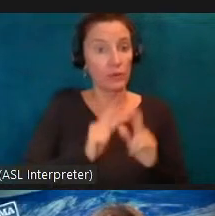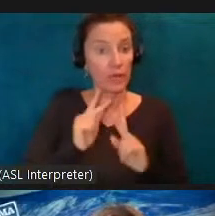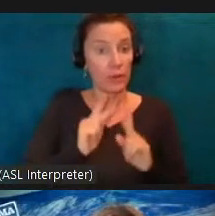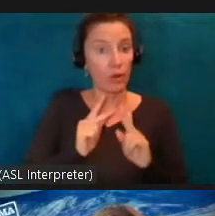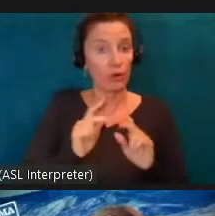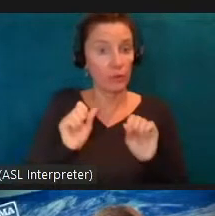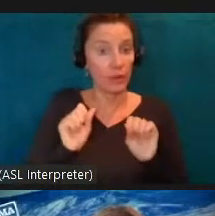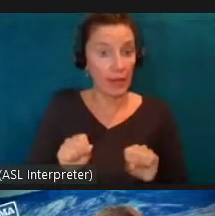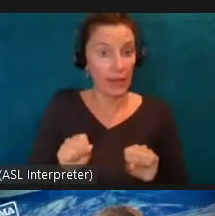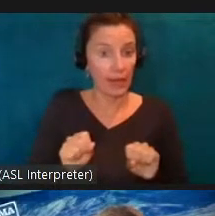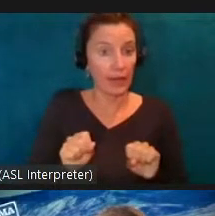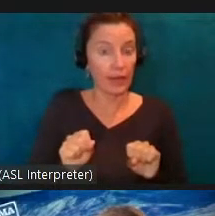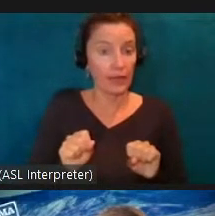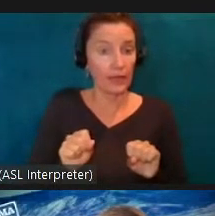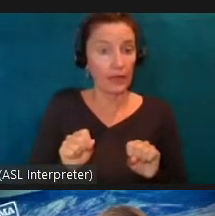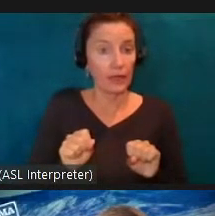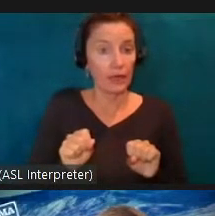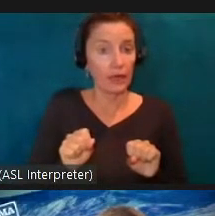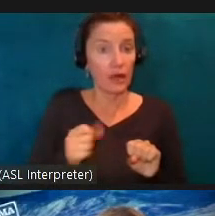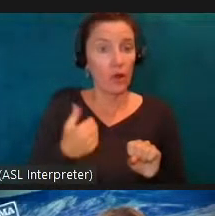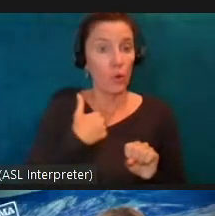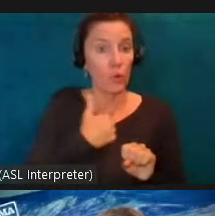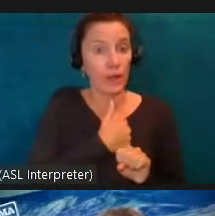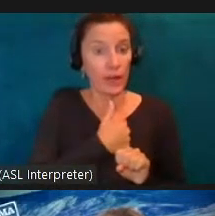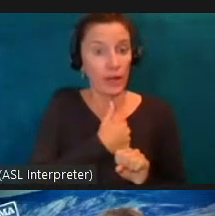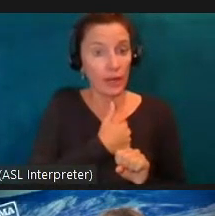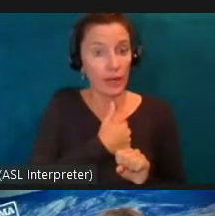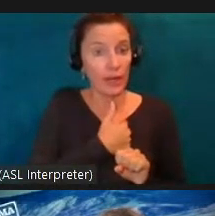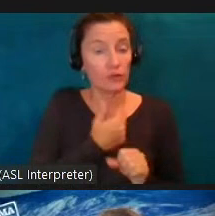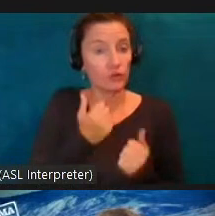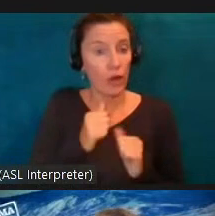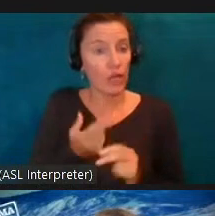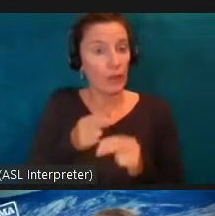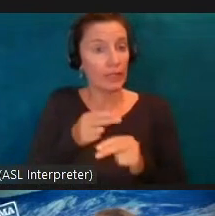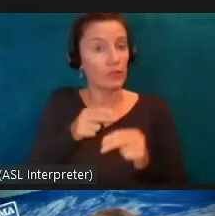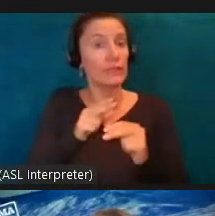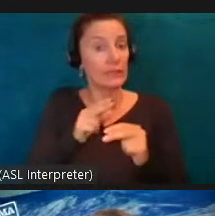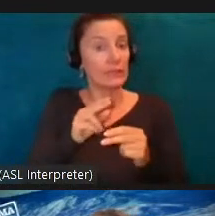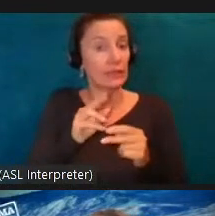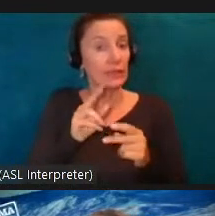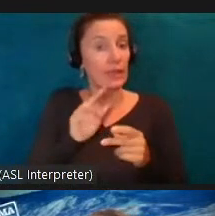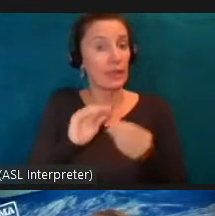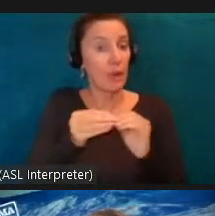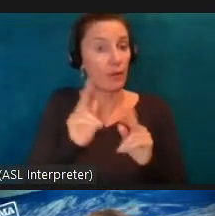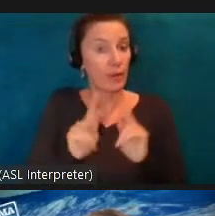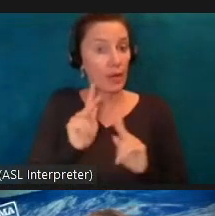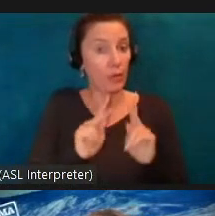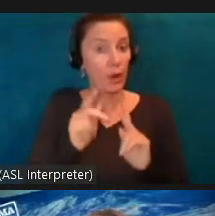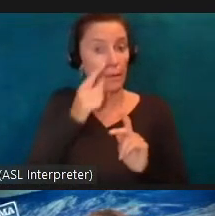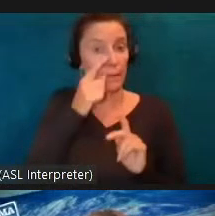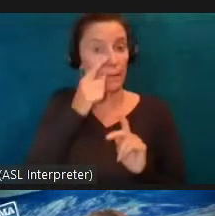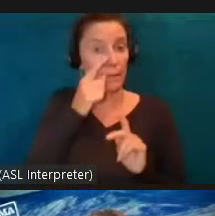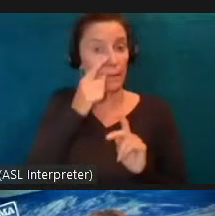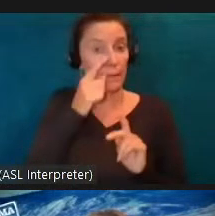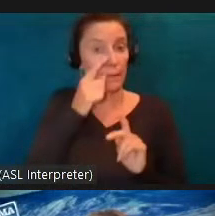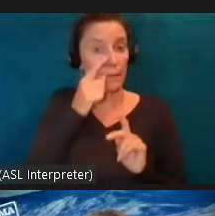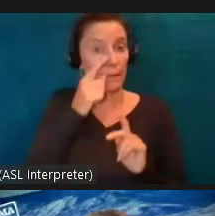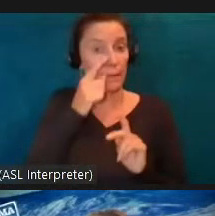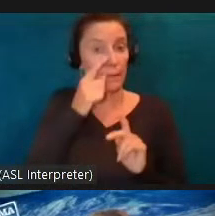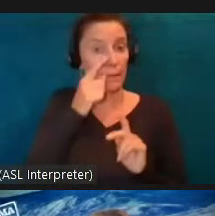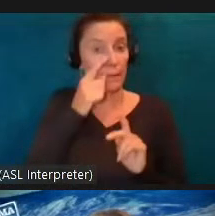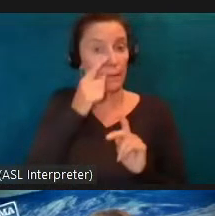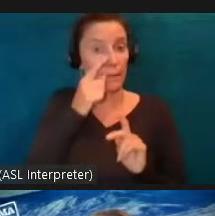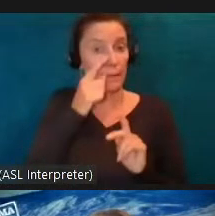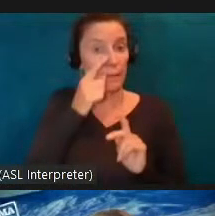looking at options to bolster those resources, because hand crews are a vital portion of our